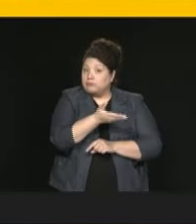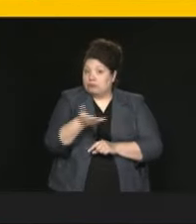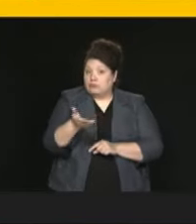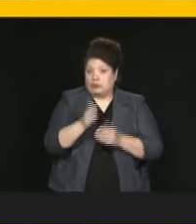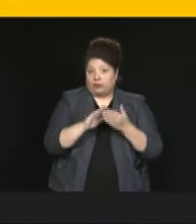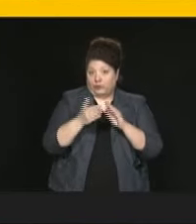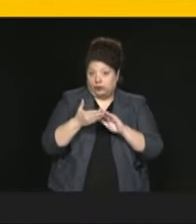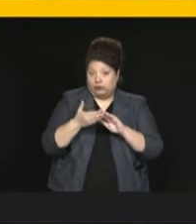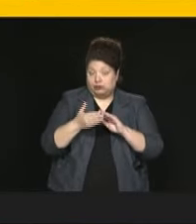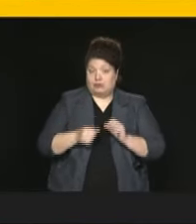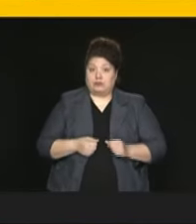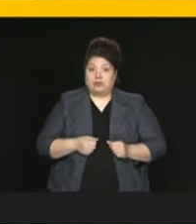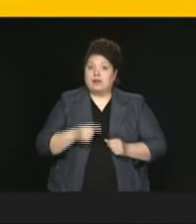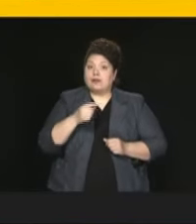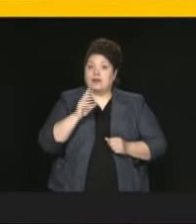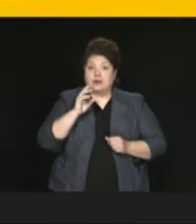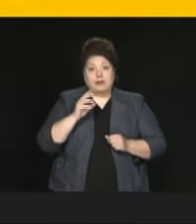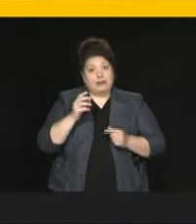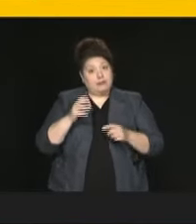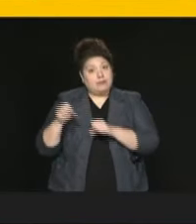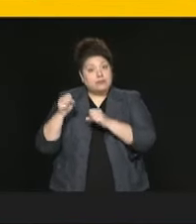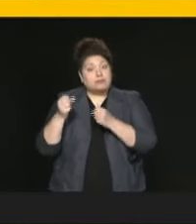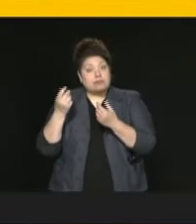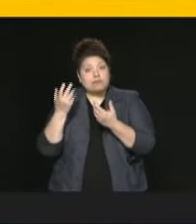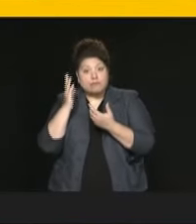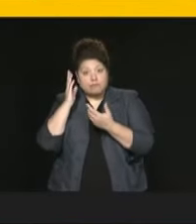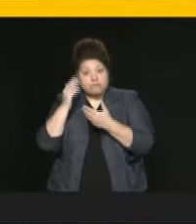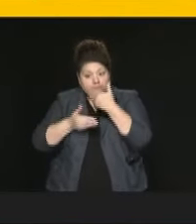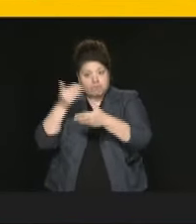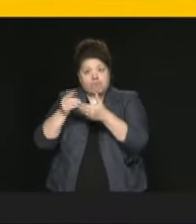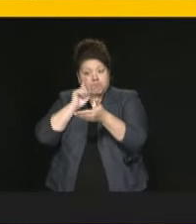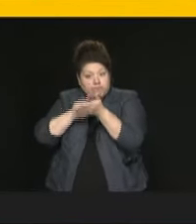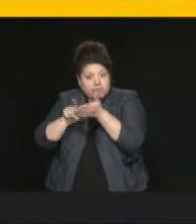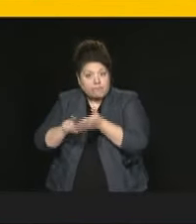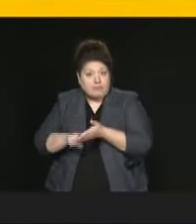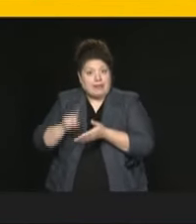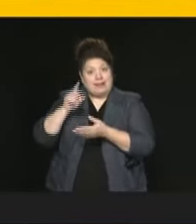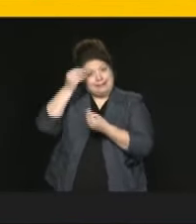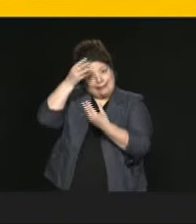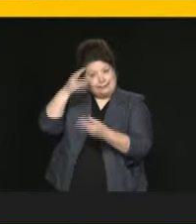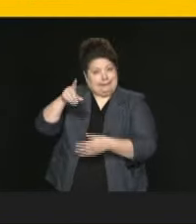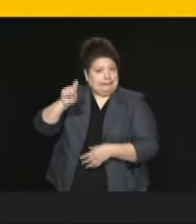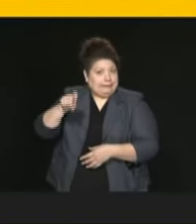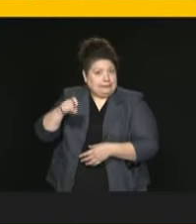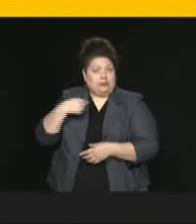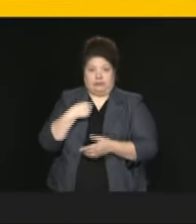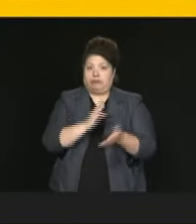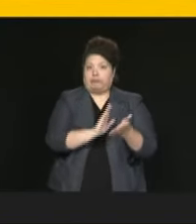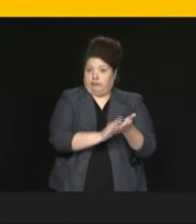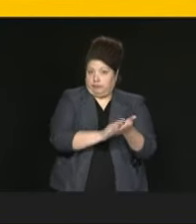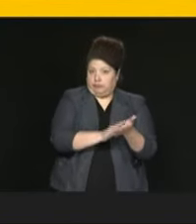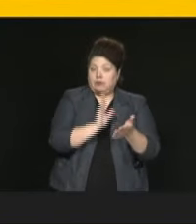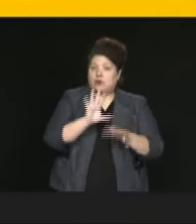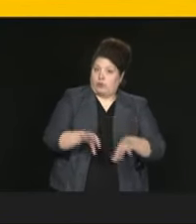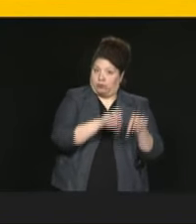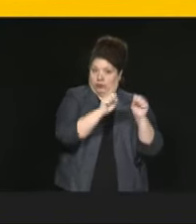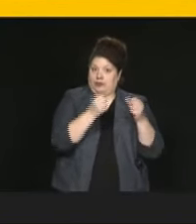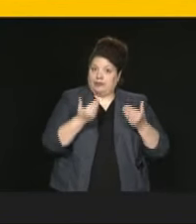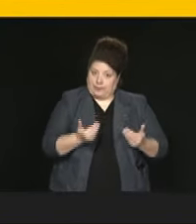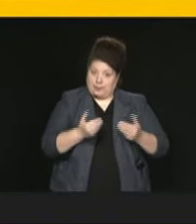addressing that data gap, and I applaud them in this work and effort and look forward to the additional initiatives in this space. As I've highlighted